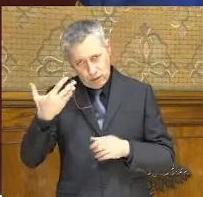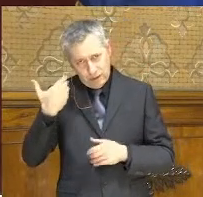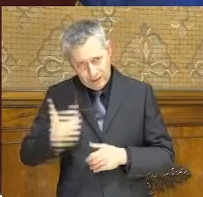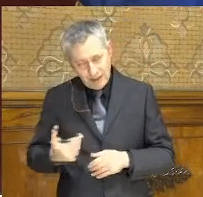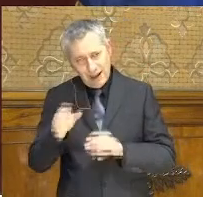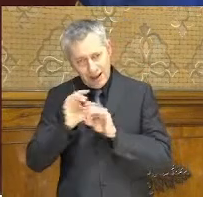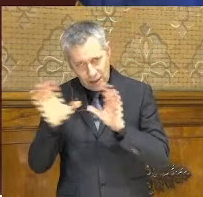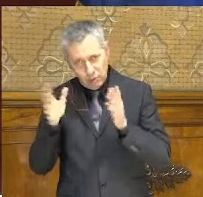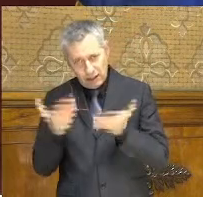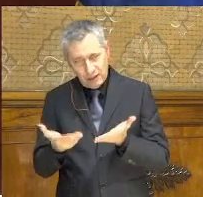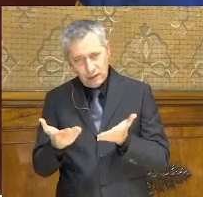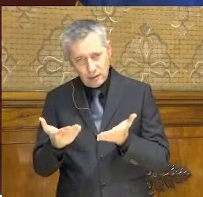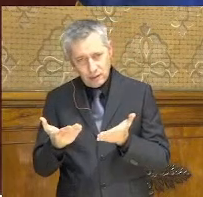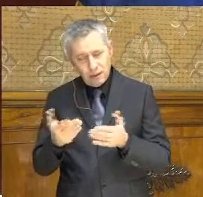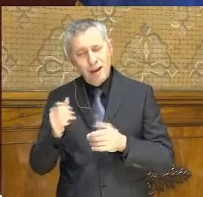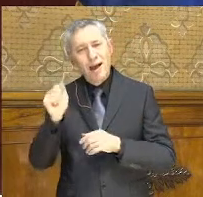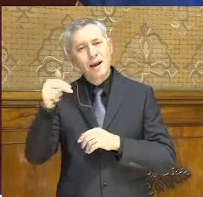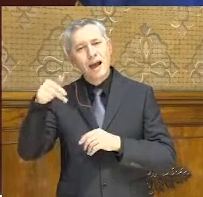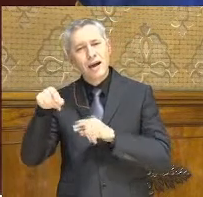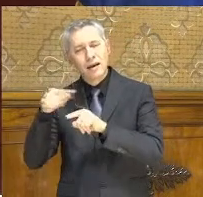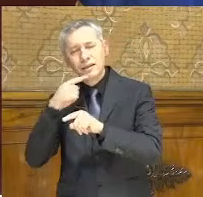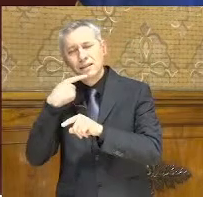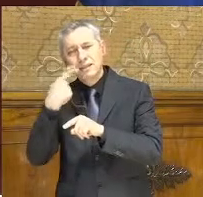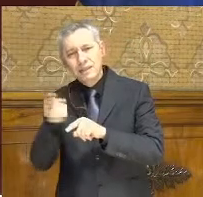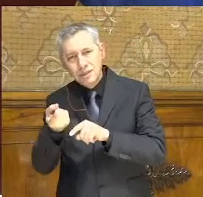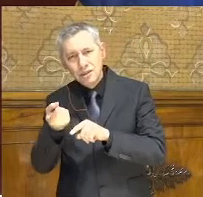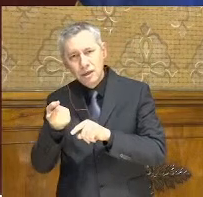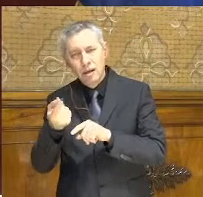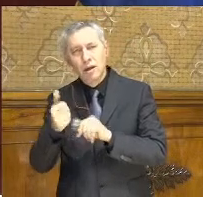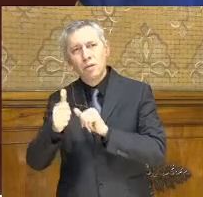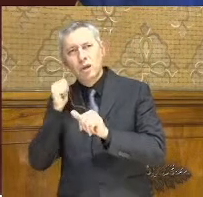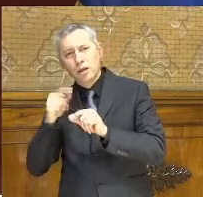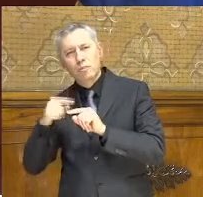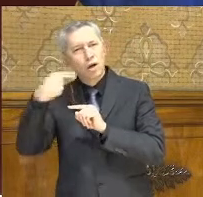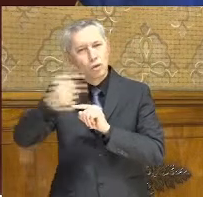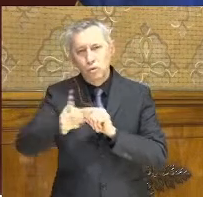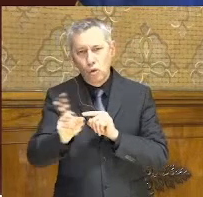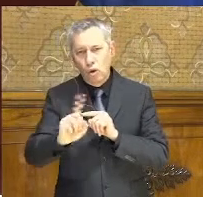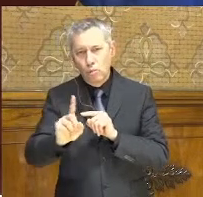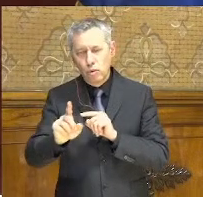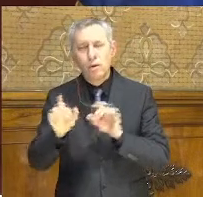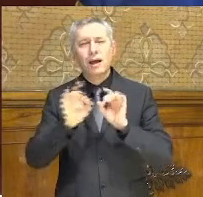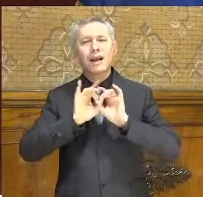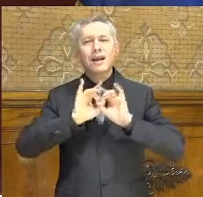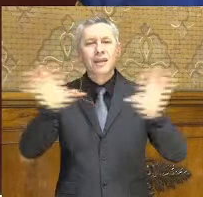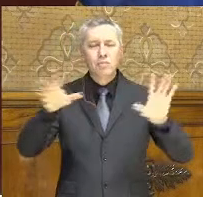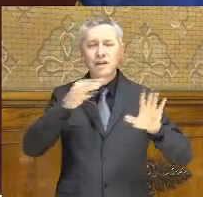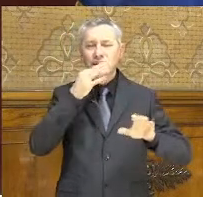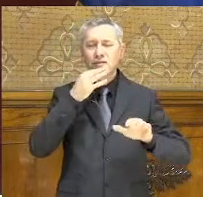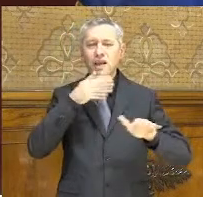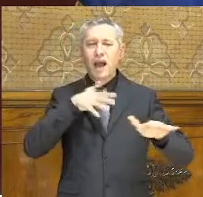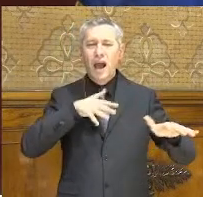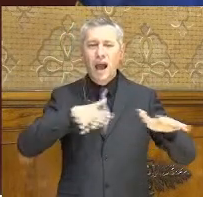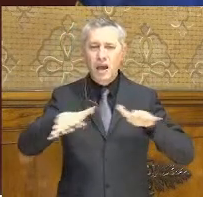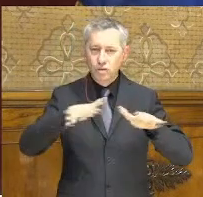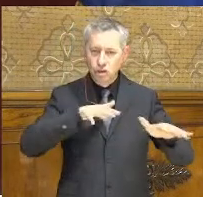act, neither before or after, for to be free and to act are the